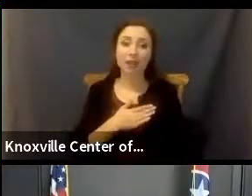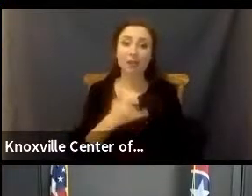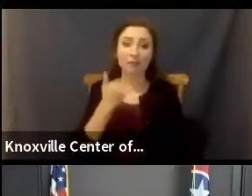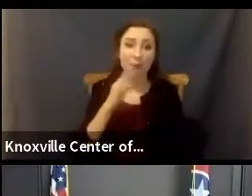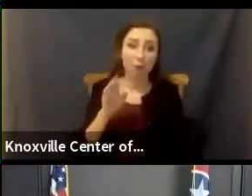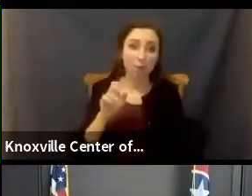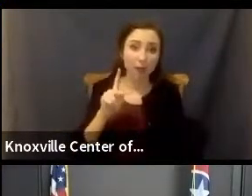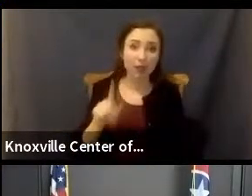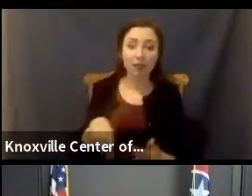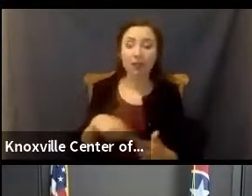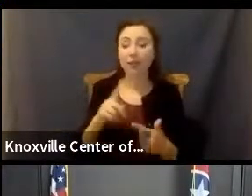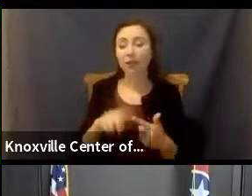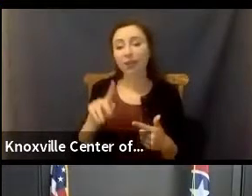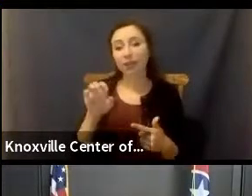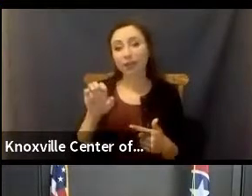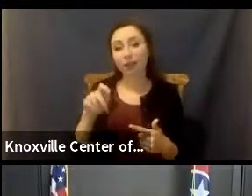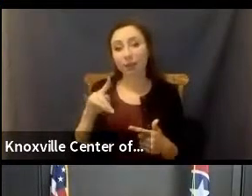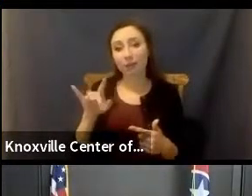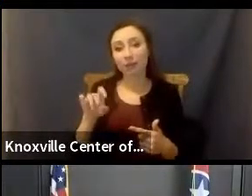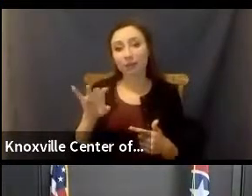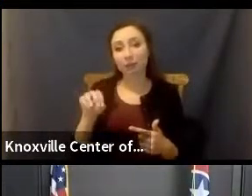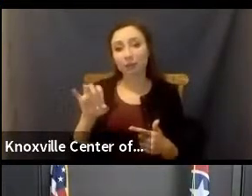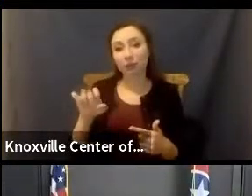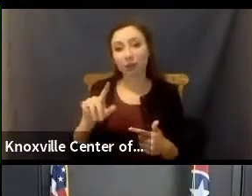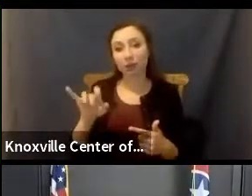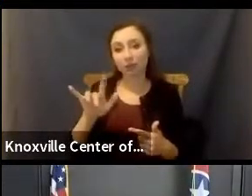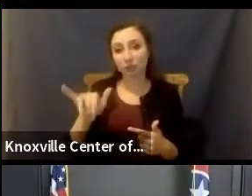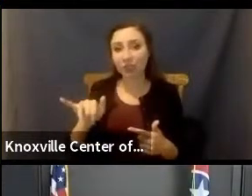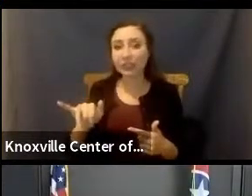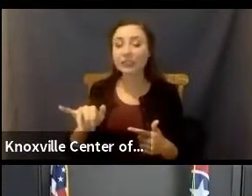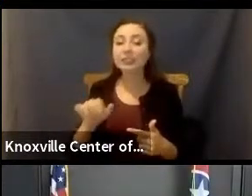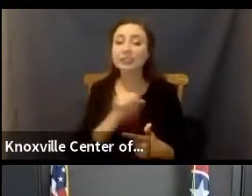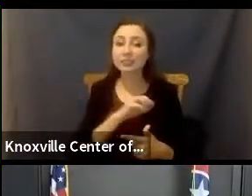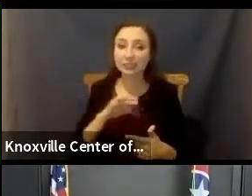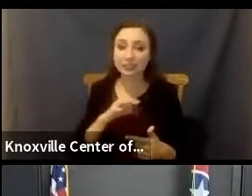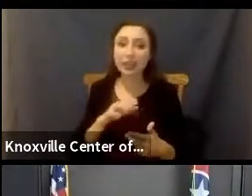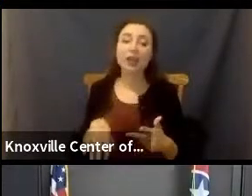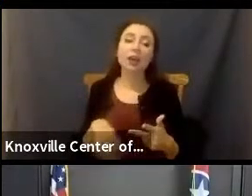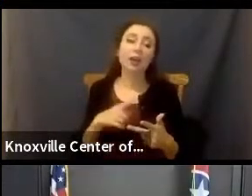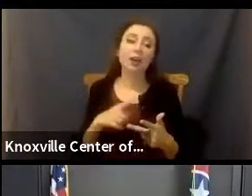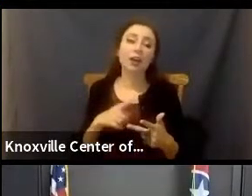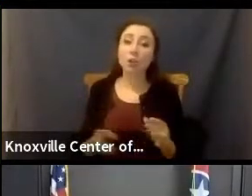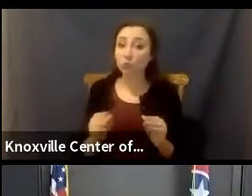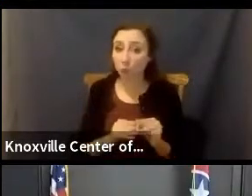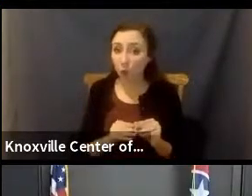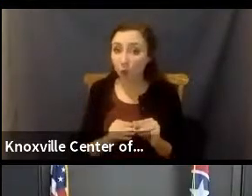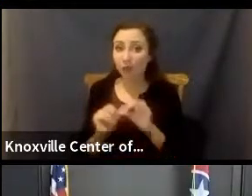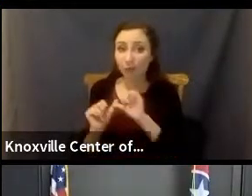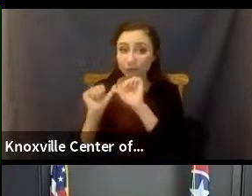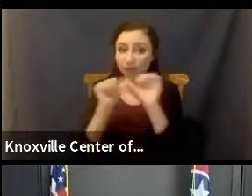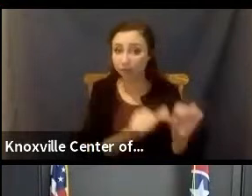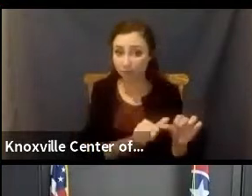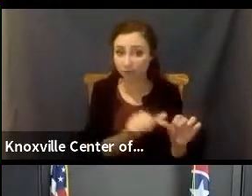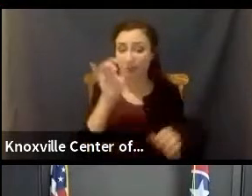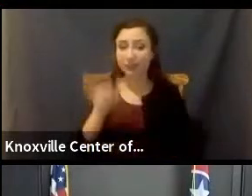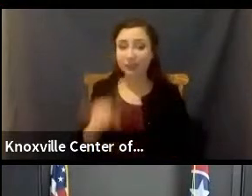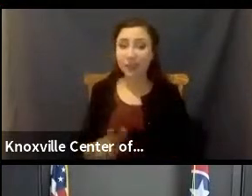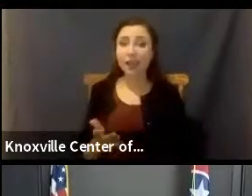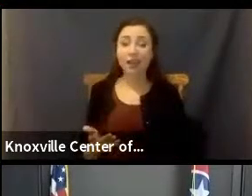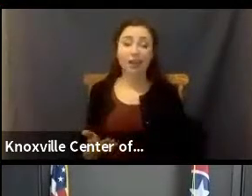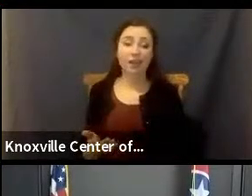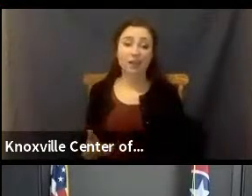my epidemiology staff. And the more we push that, the more we poke that bear, the